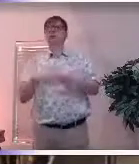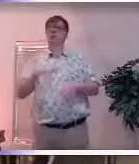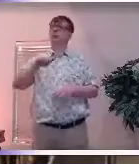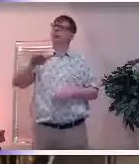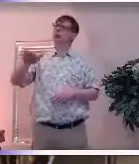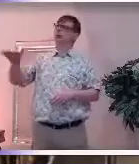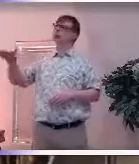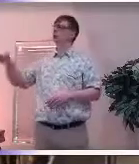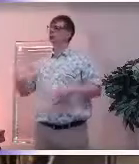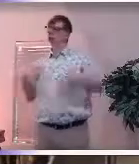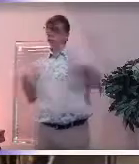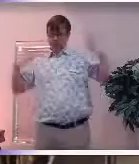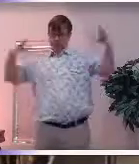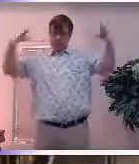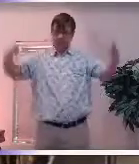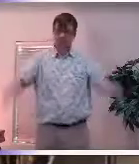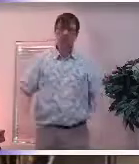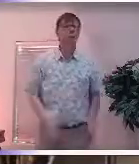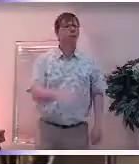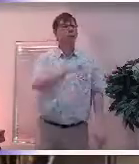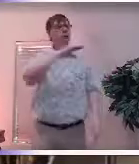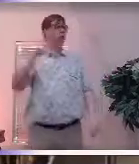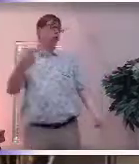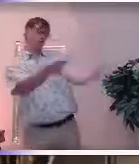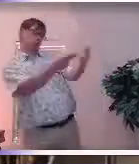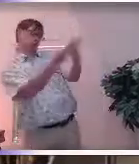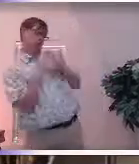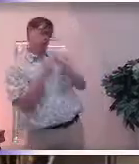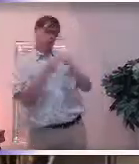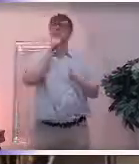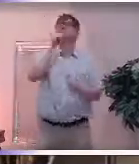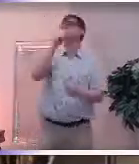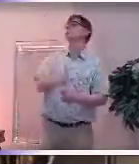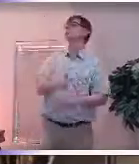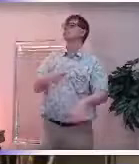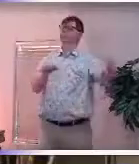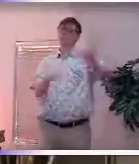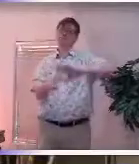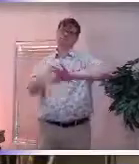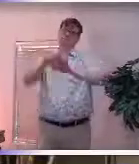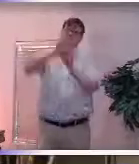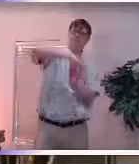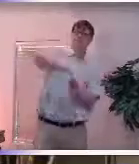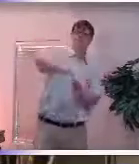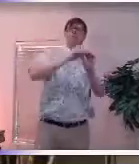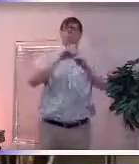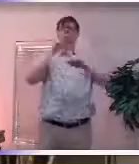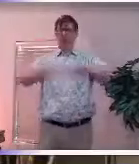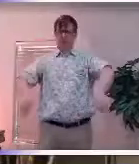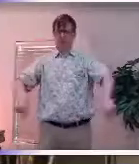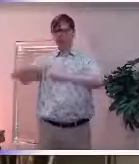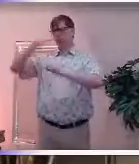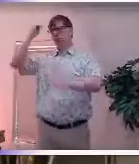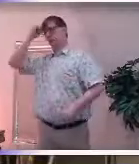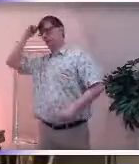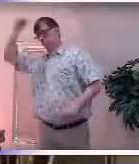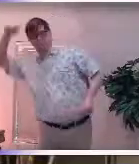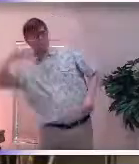you are living, and you need to keep it in good repair by a right mental